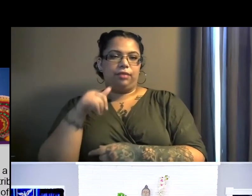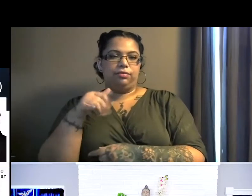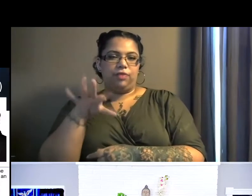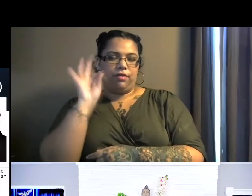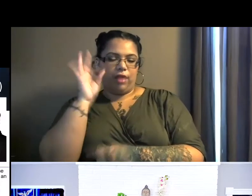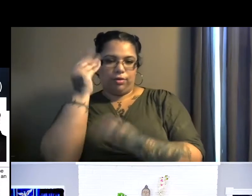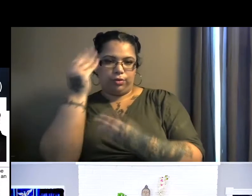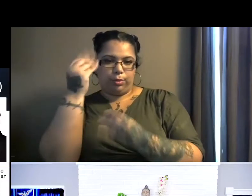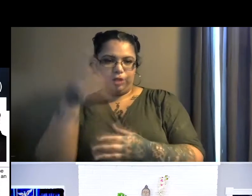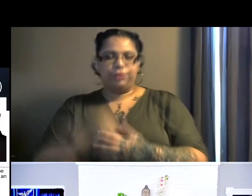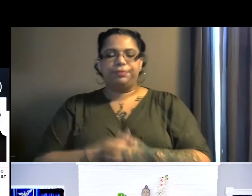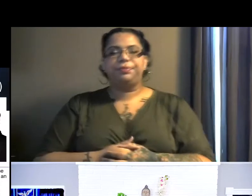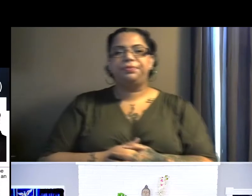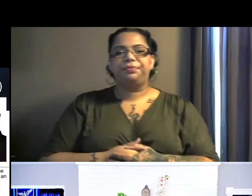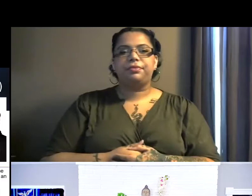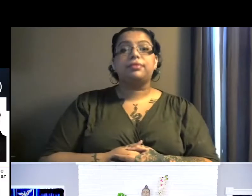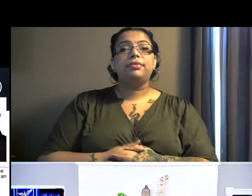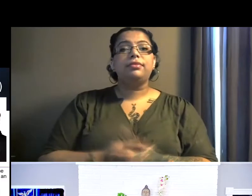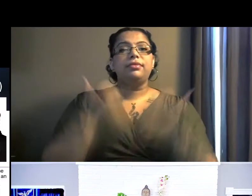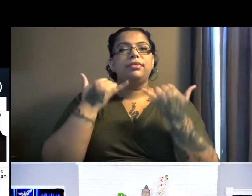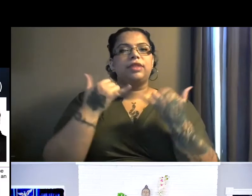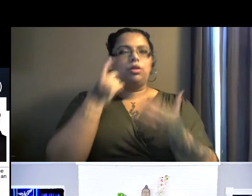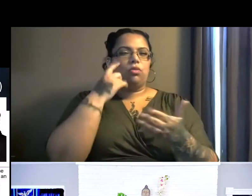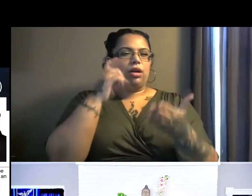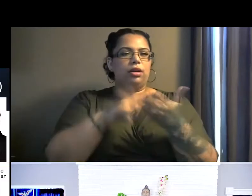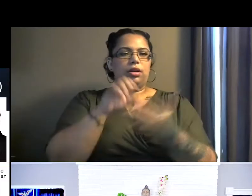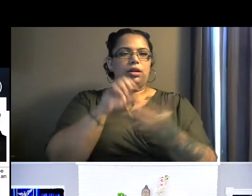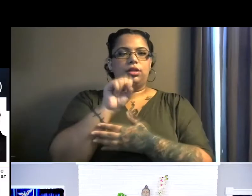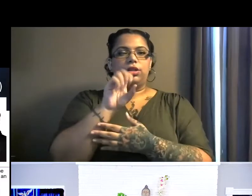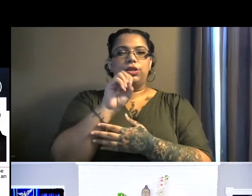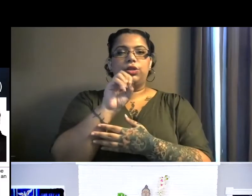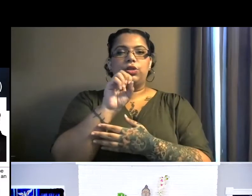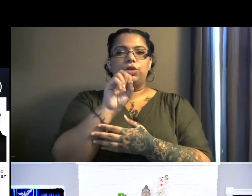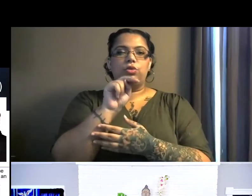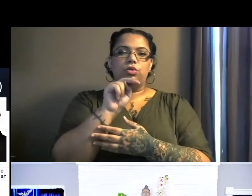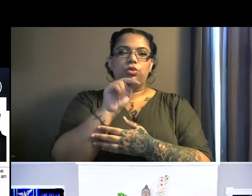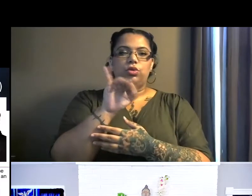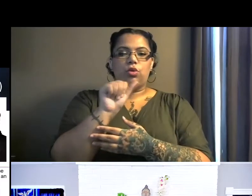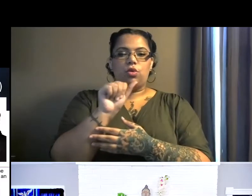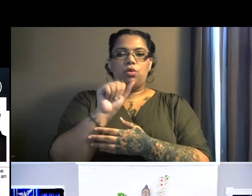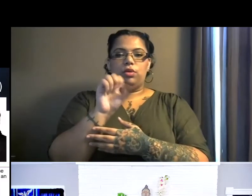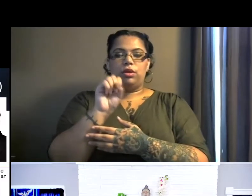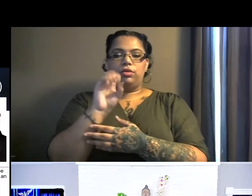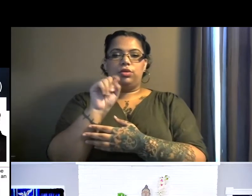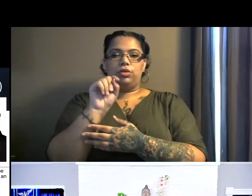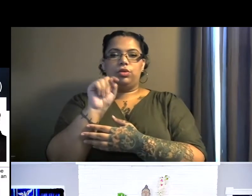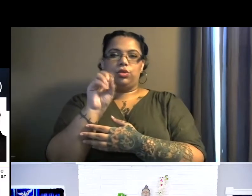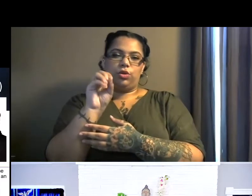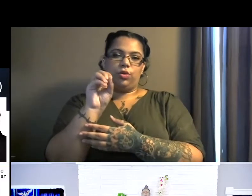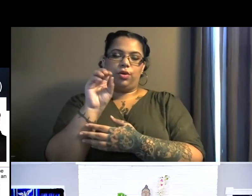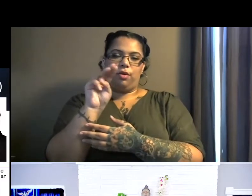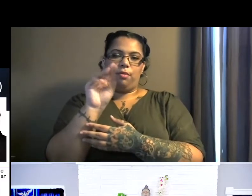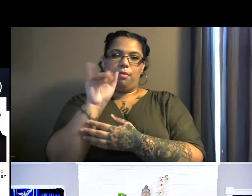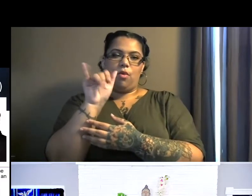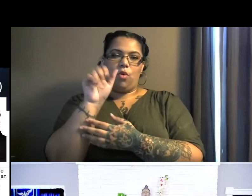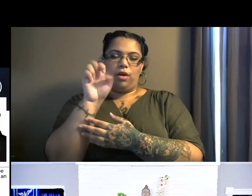Today, we recognize Sonia Sotomayor, who became